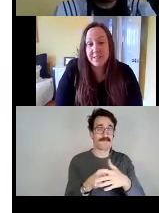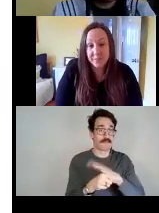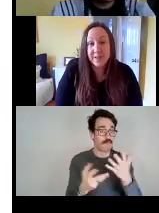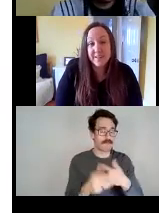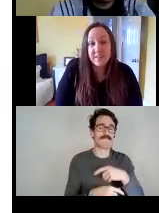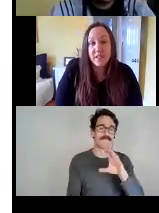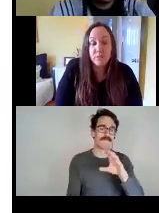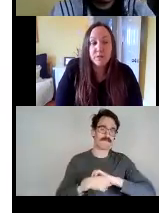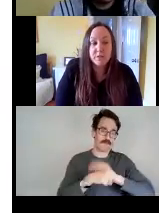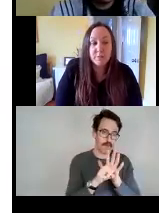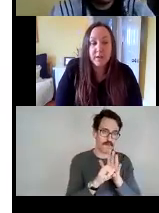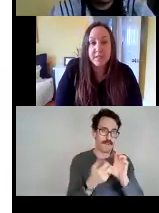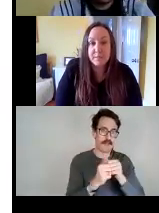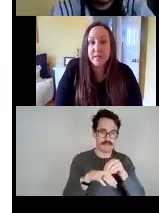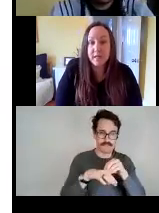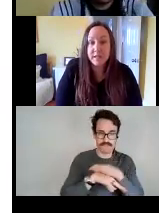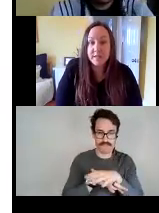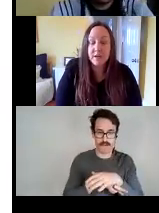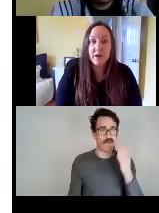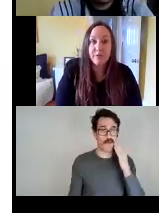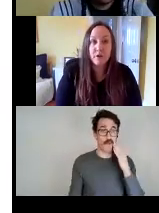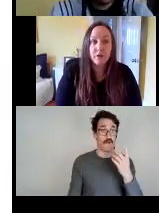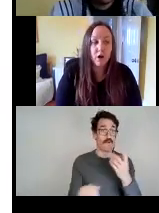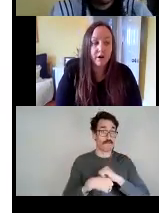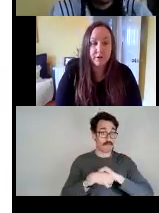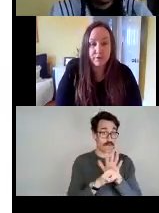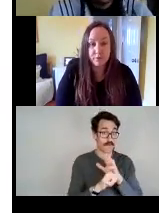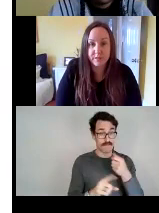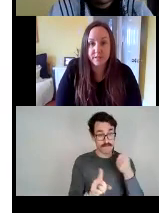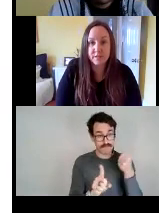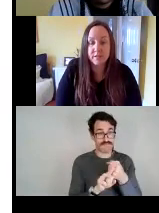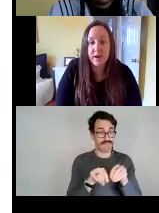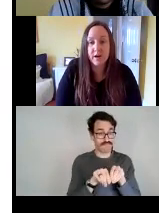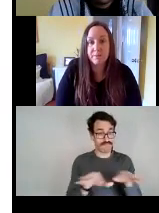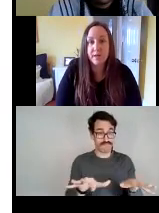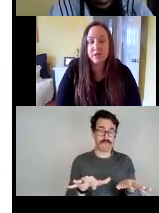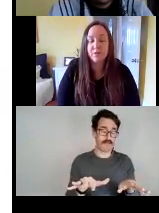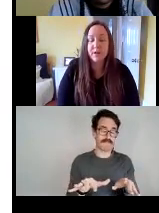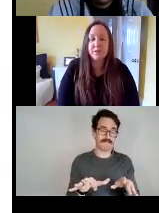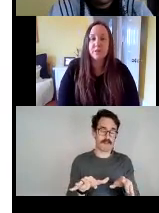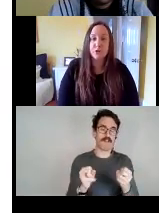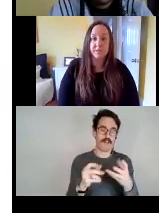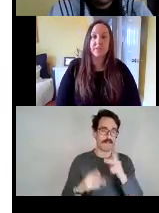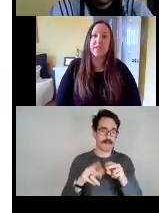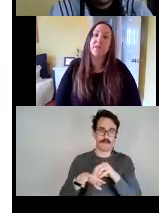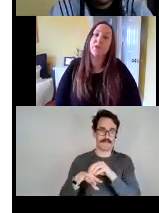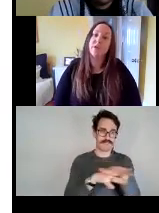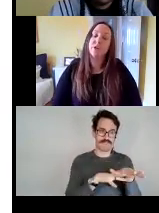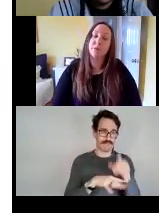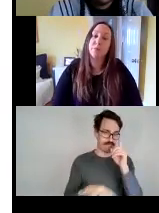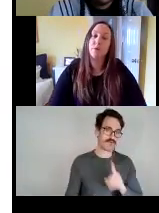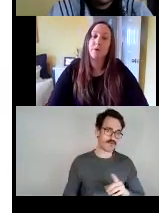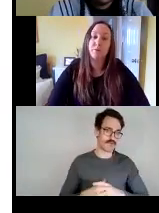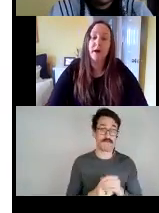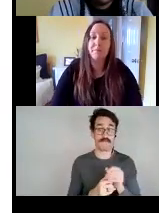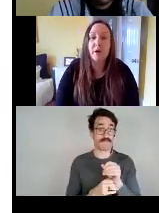changed significantly once the pandemic hit for a lot of different reasons. And so if anyone's interested in learning a little